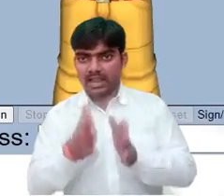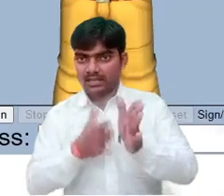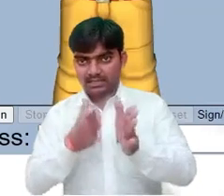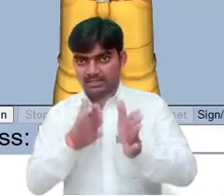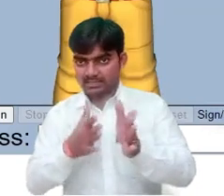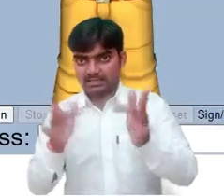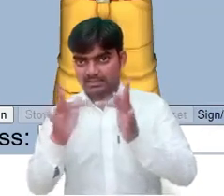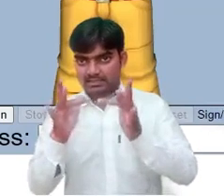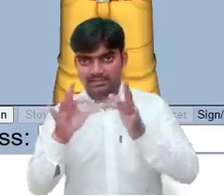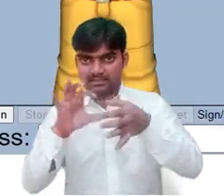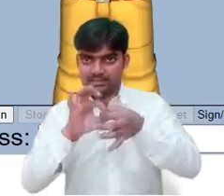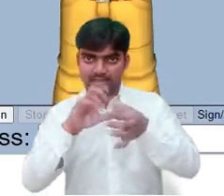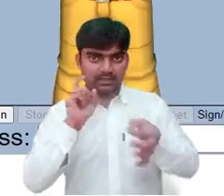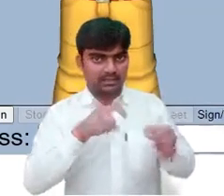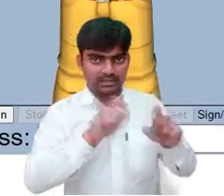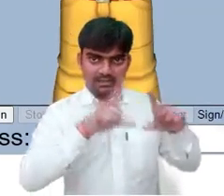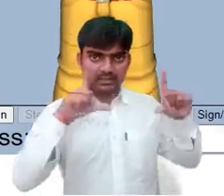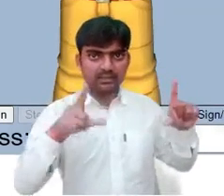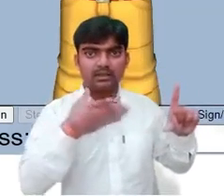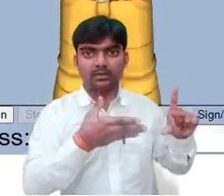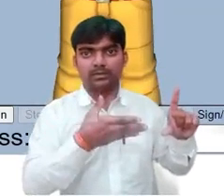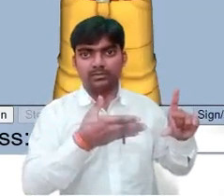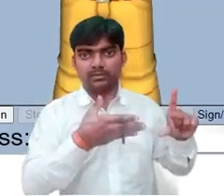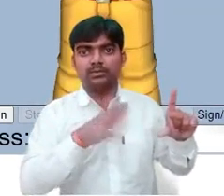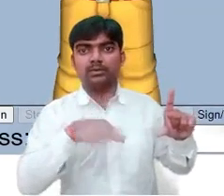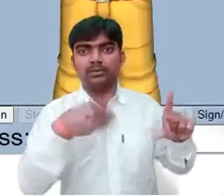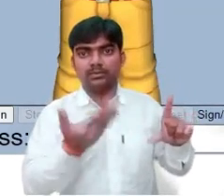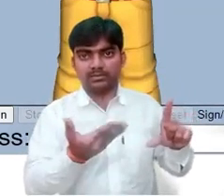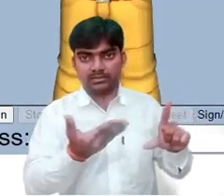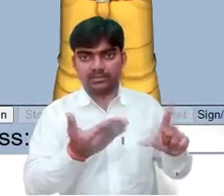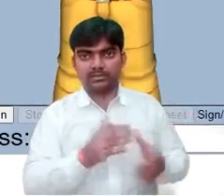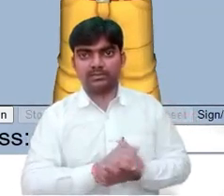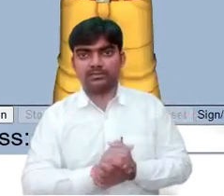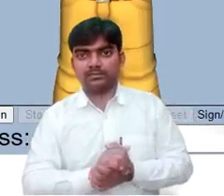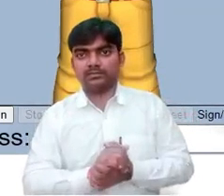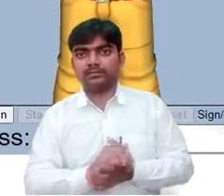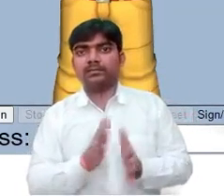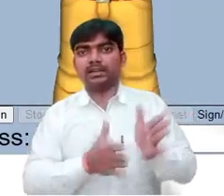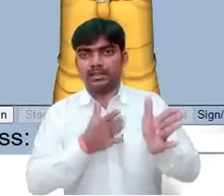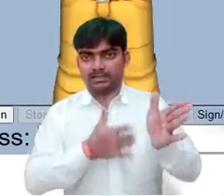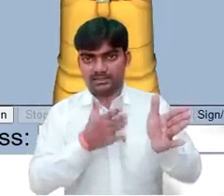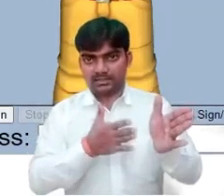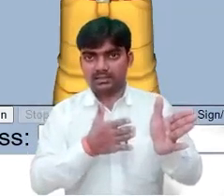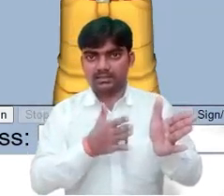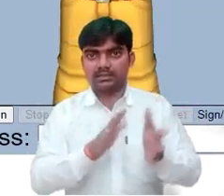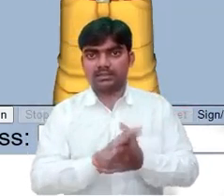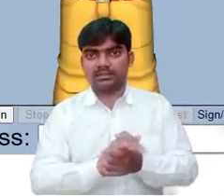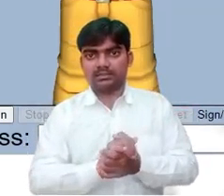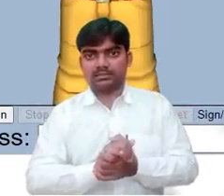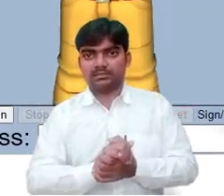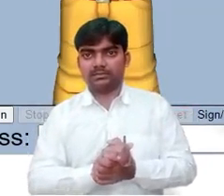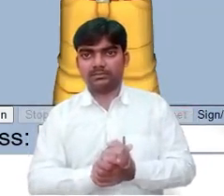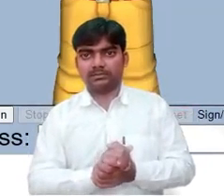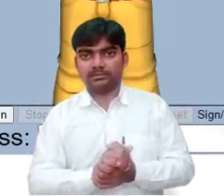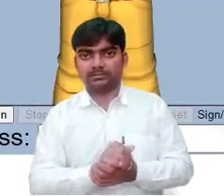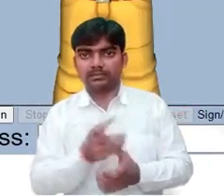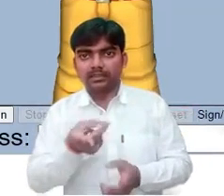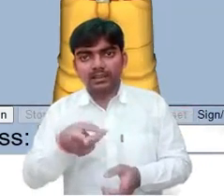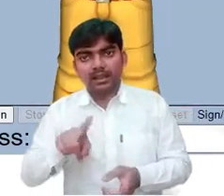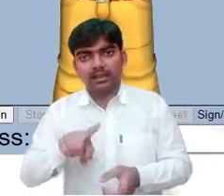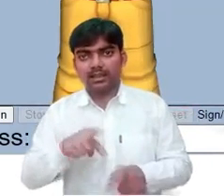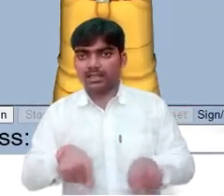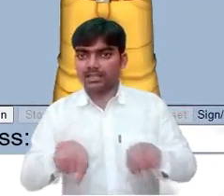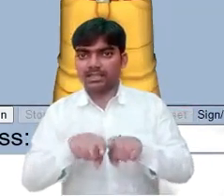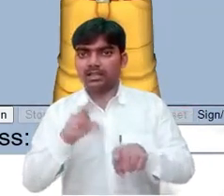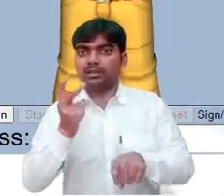this announcement system, again we have divided the announcements into the dynamic announcements and the static announcements. And announcements are